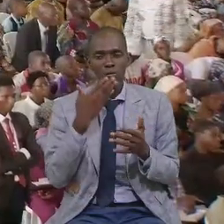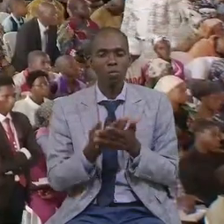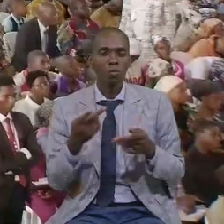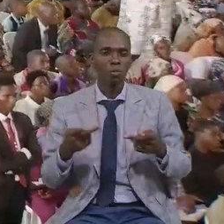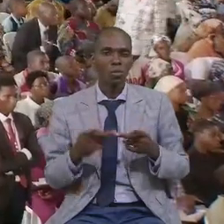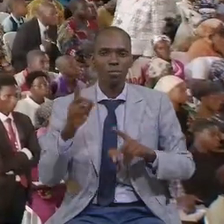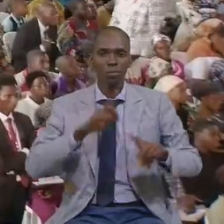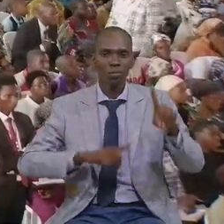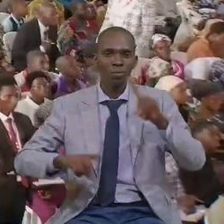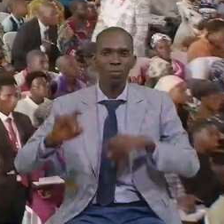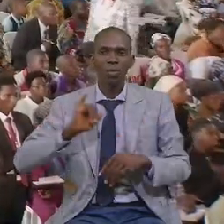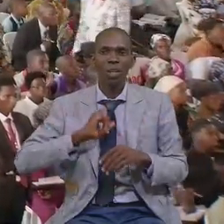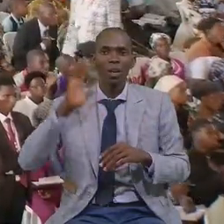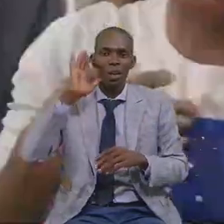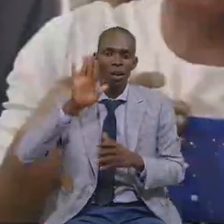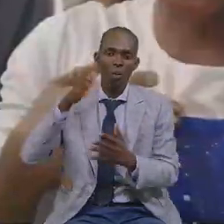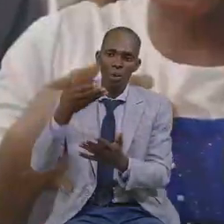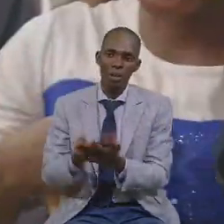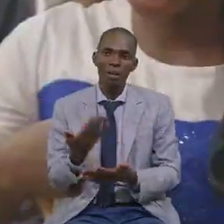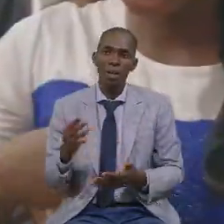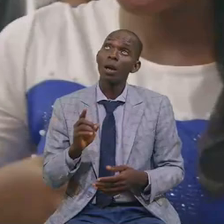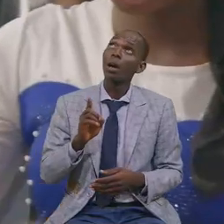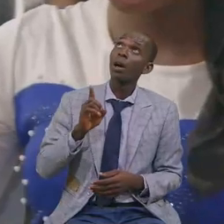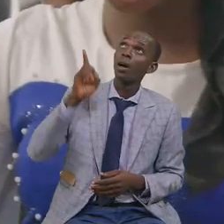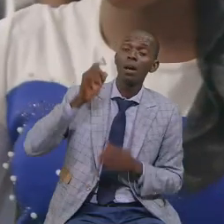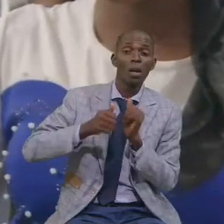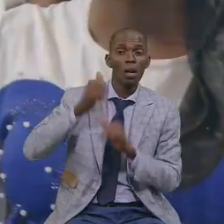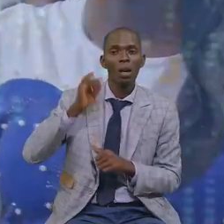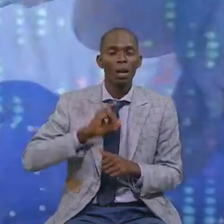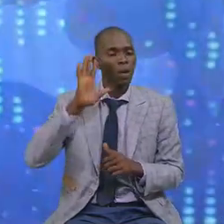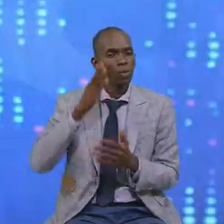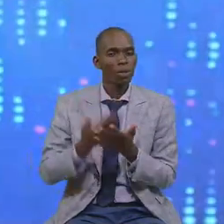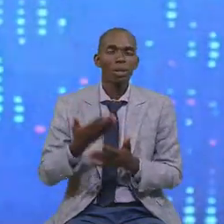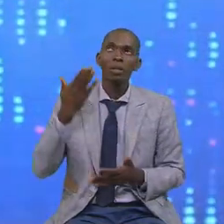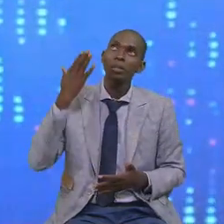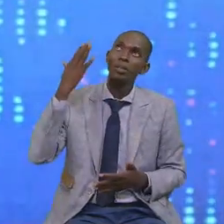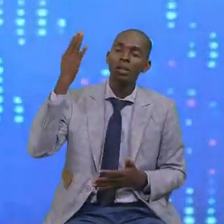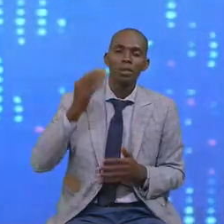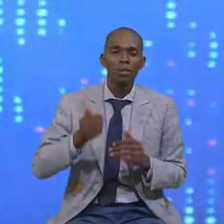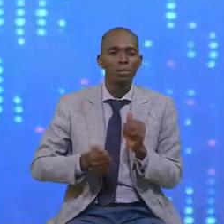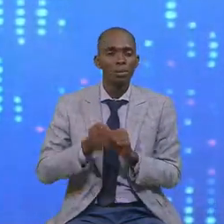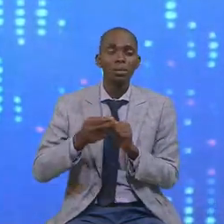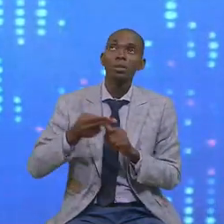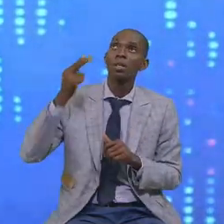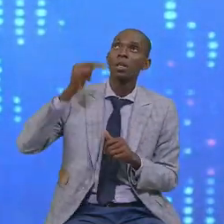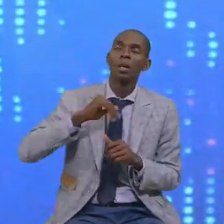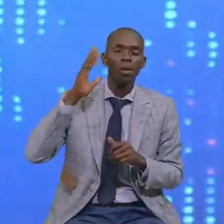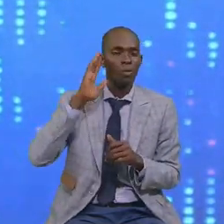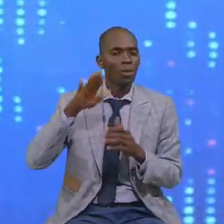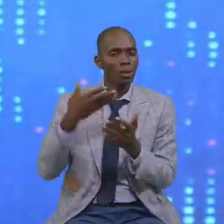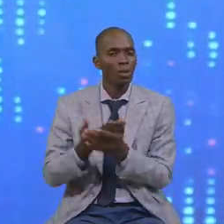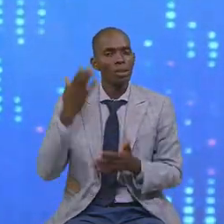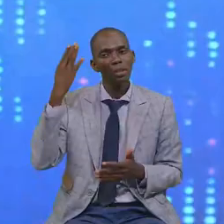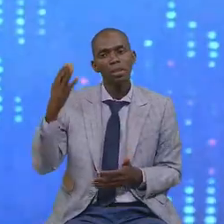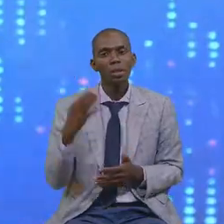Higher, I will get there. Greater, I will get there. Brighter life